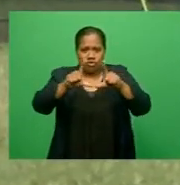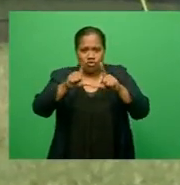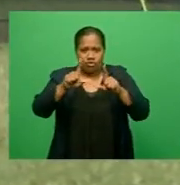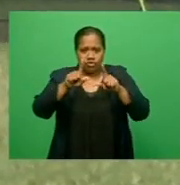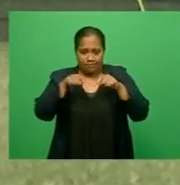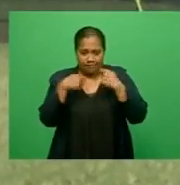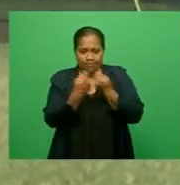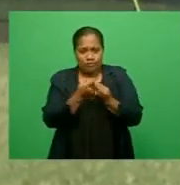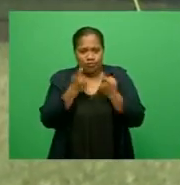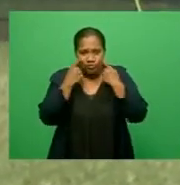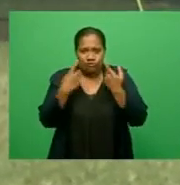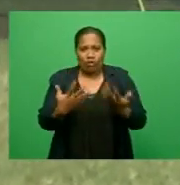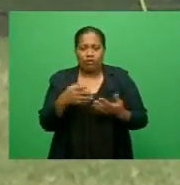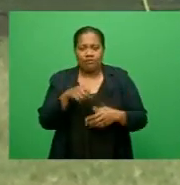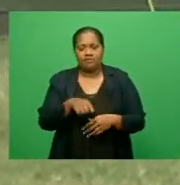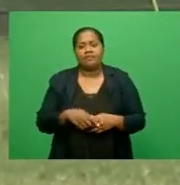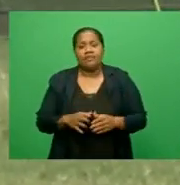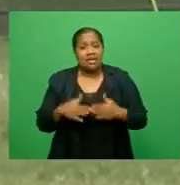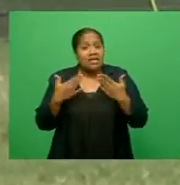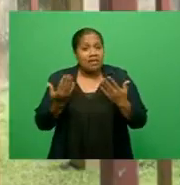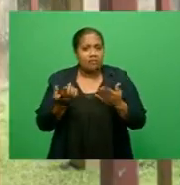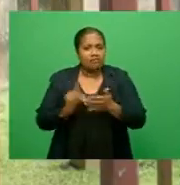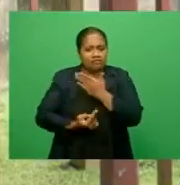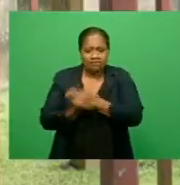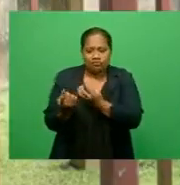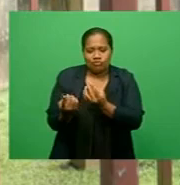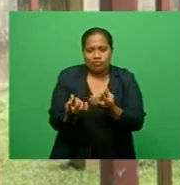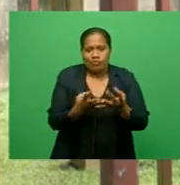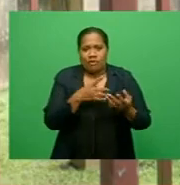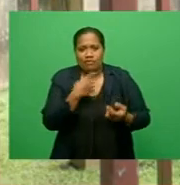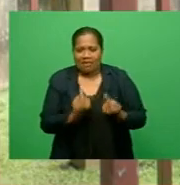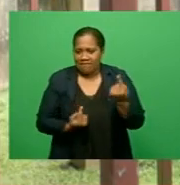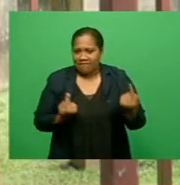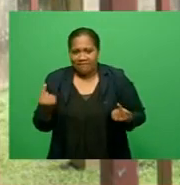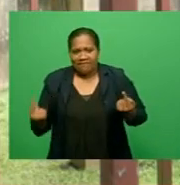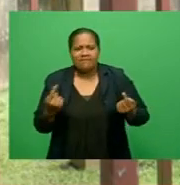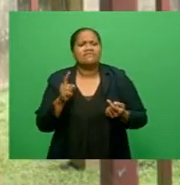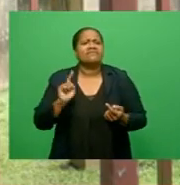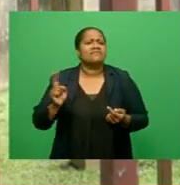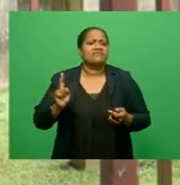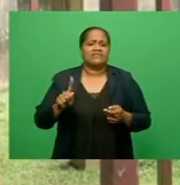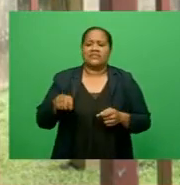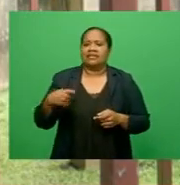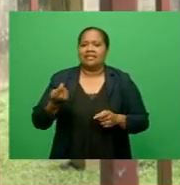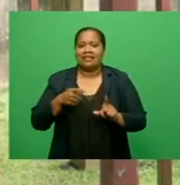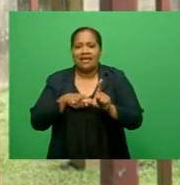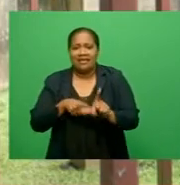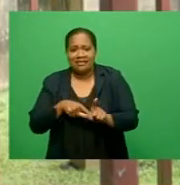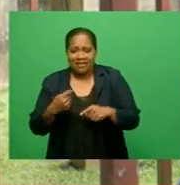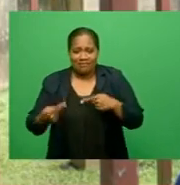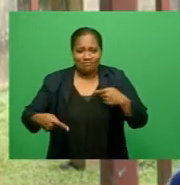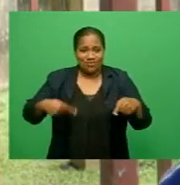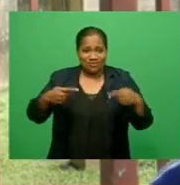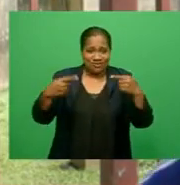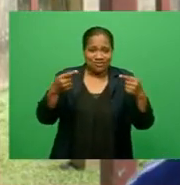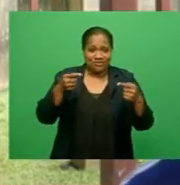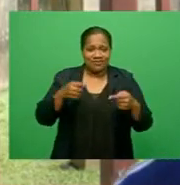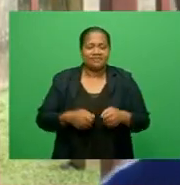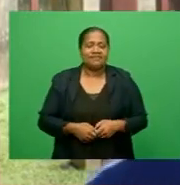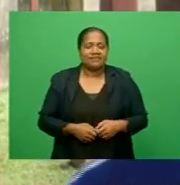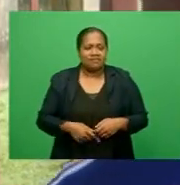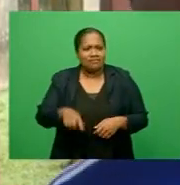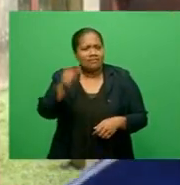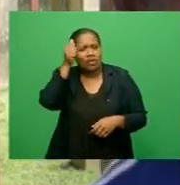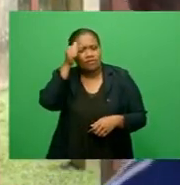we are preparing ourselves for the next year tournament. I know that